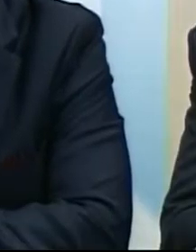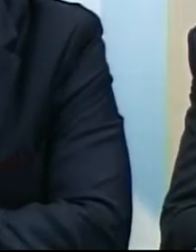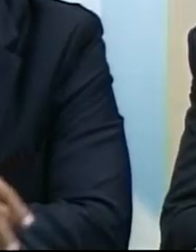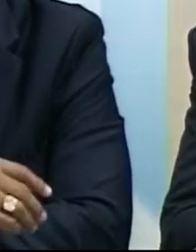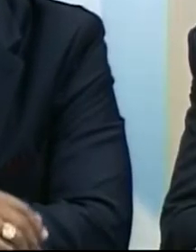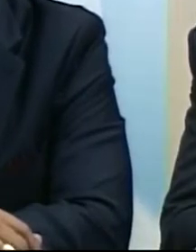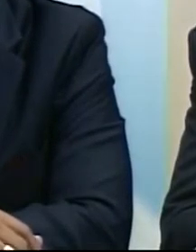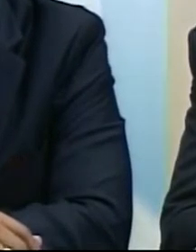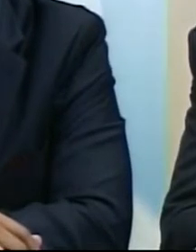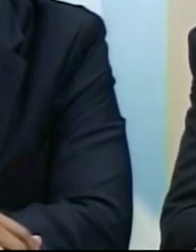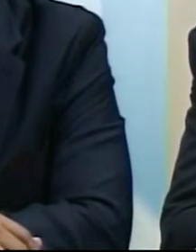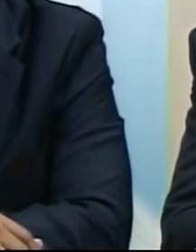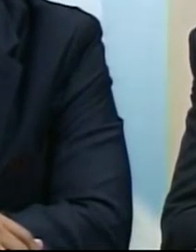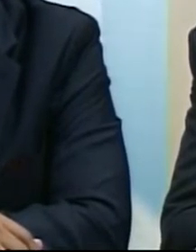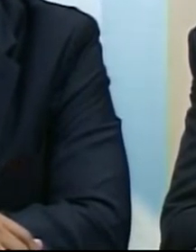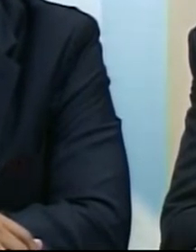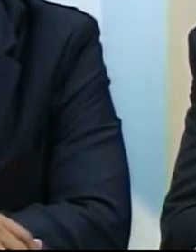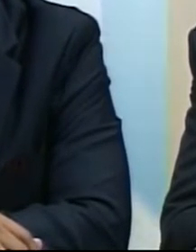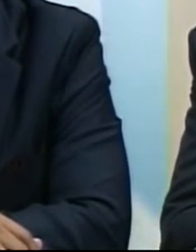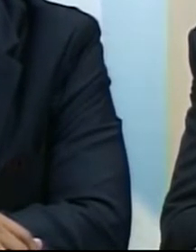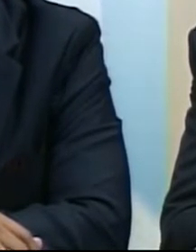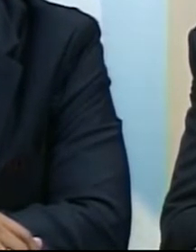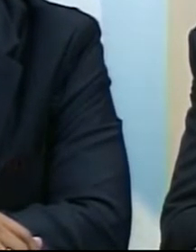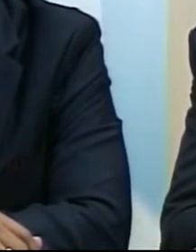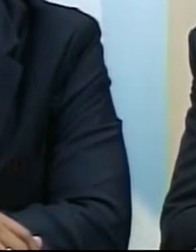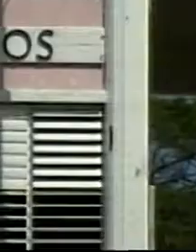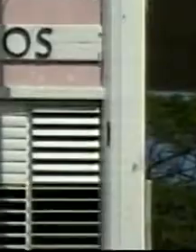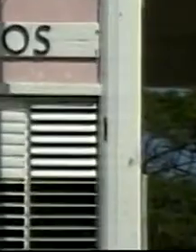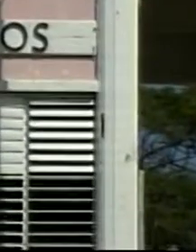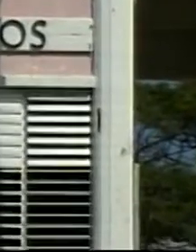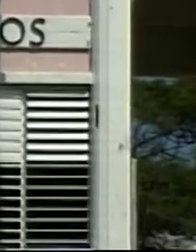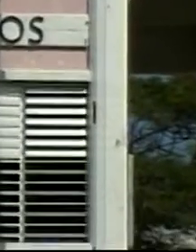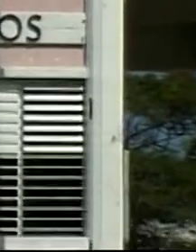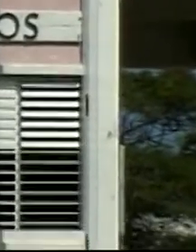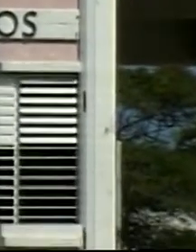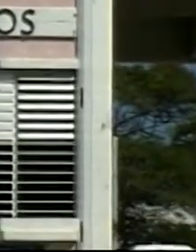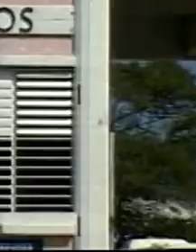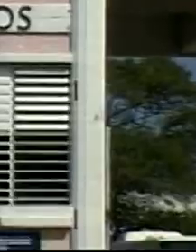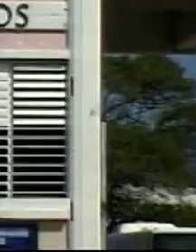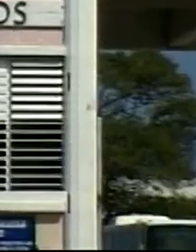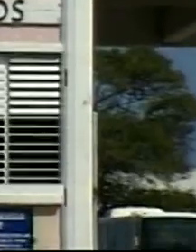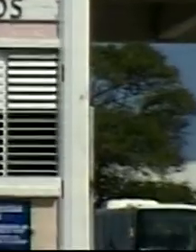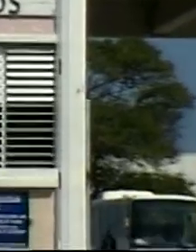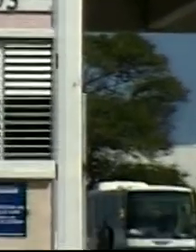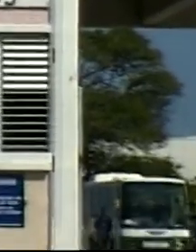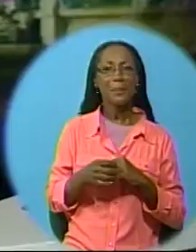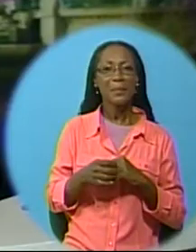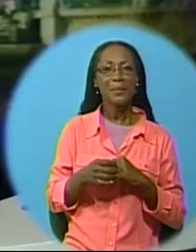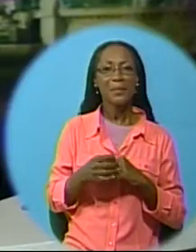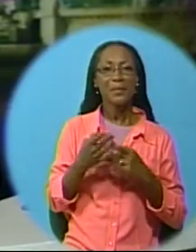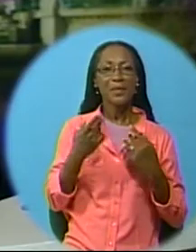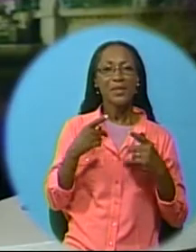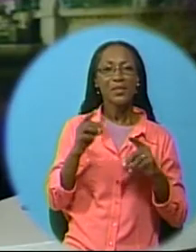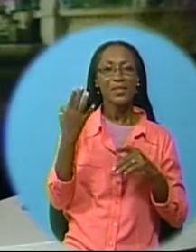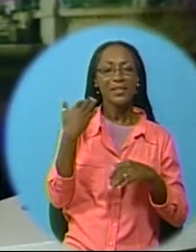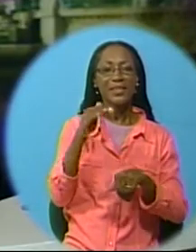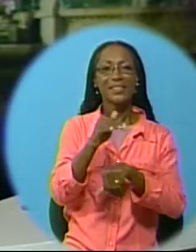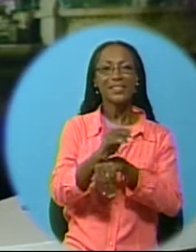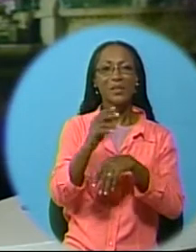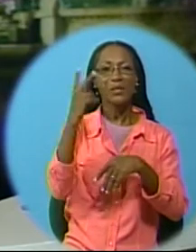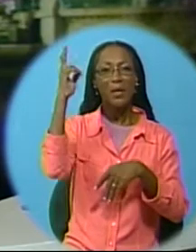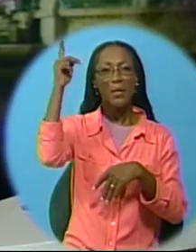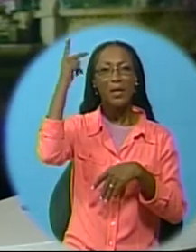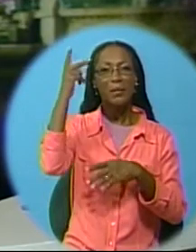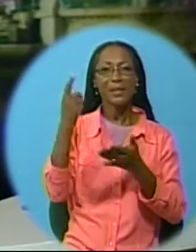arbitrary decision based on no information. Ryan Broom, CBC News. Well, during last